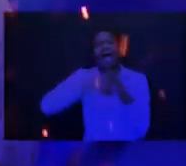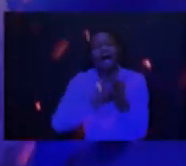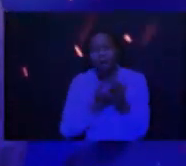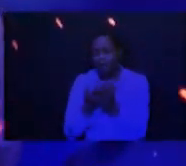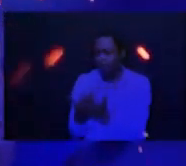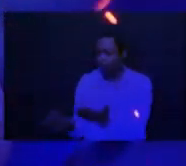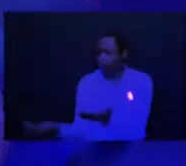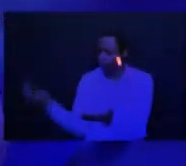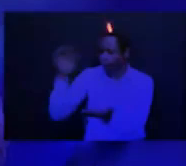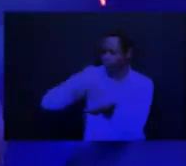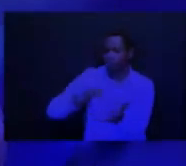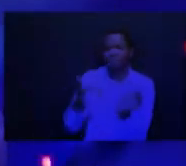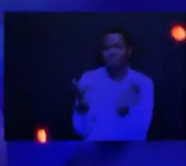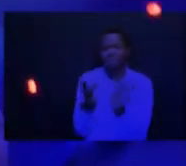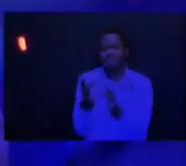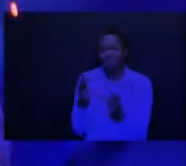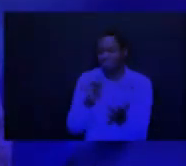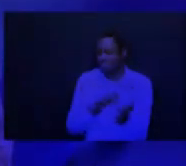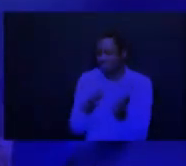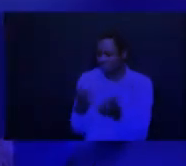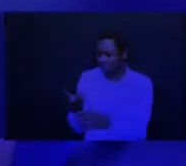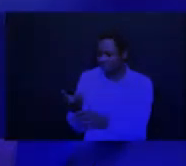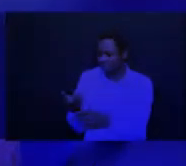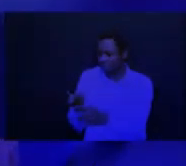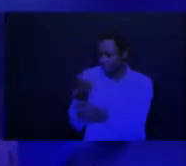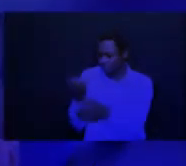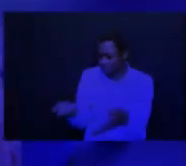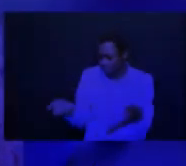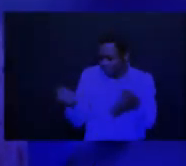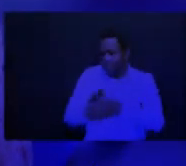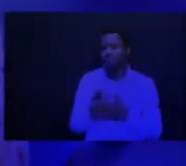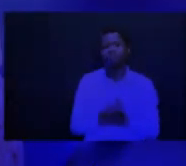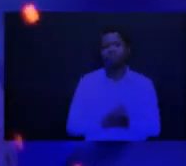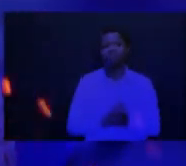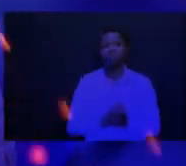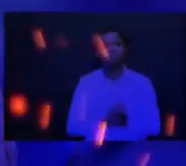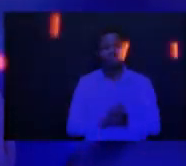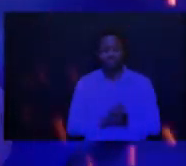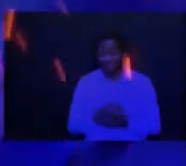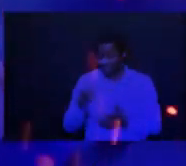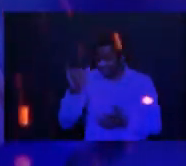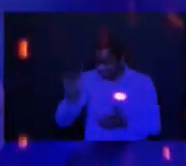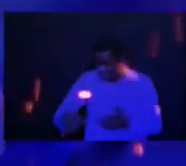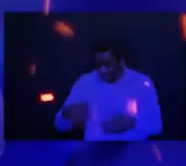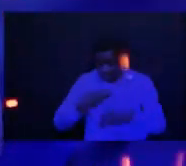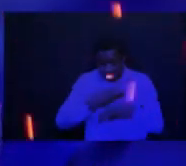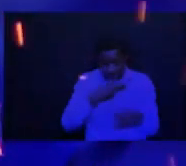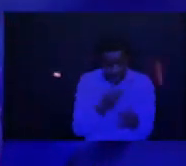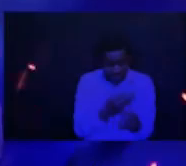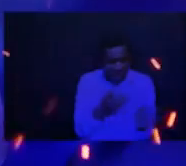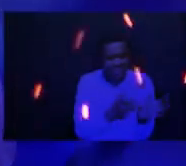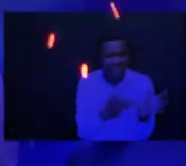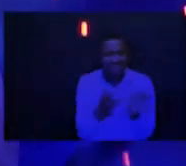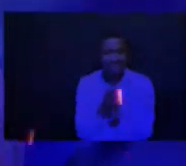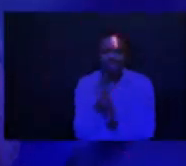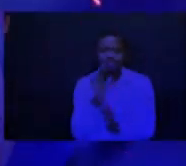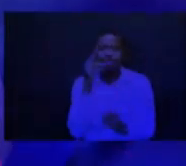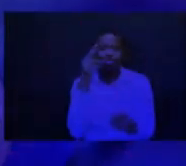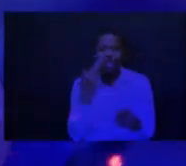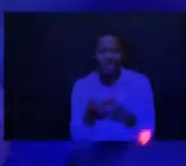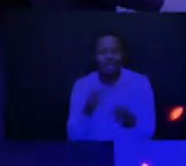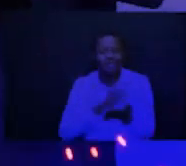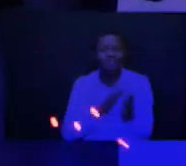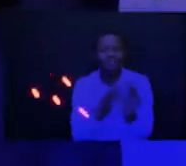dead. It is this single act that set the name apart as